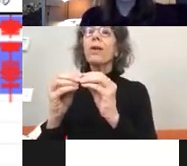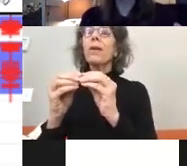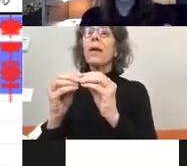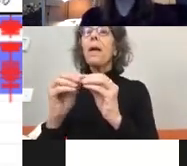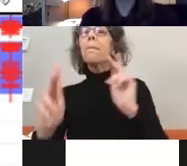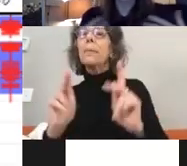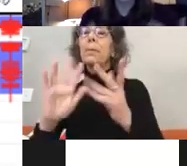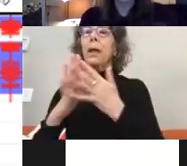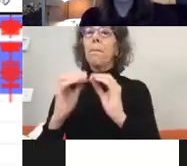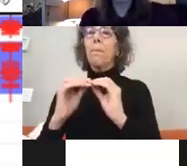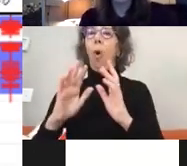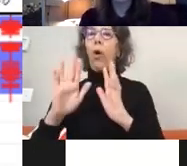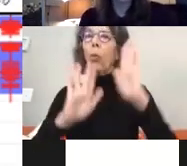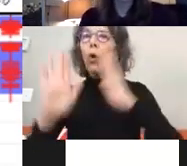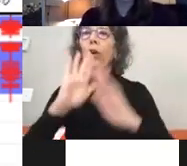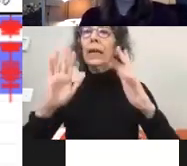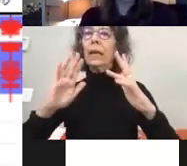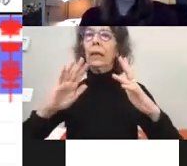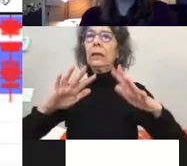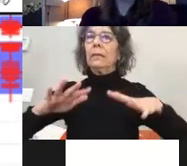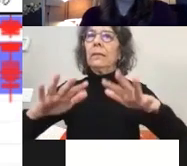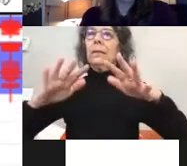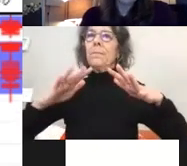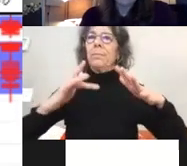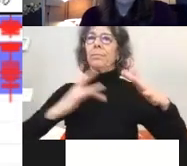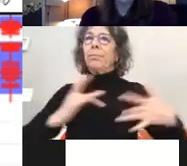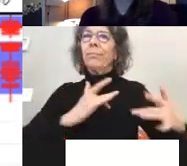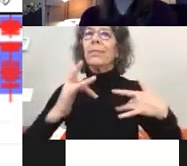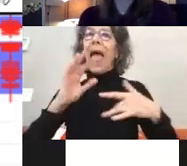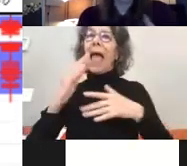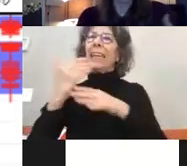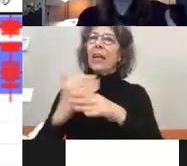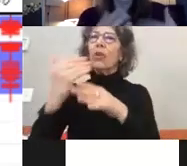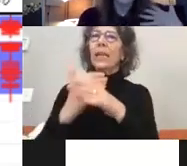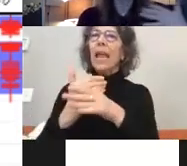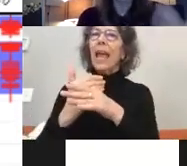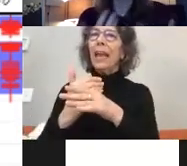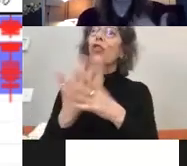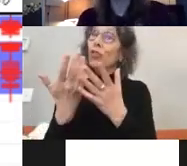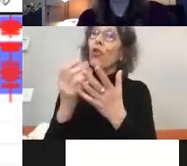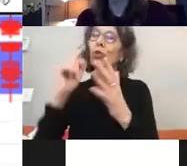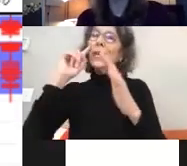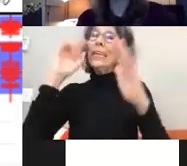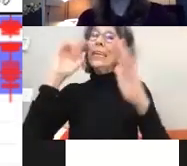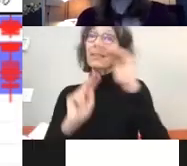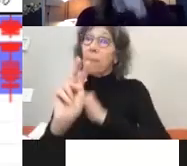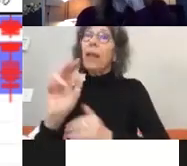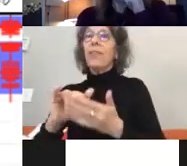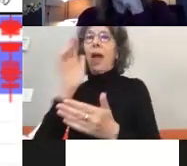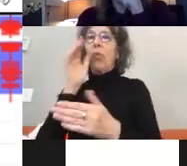getting more anxious, they are getting more irritated, and you would expect that to affect sleep in a way or other.